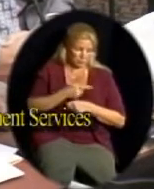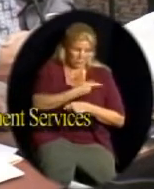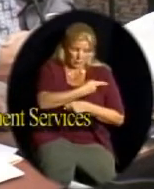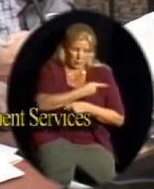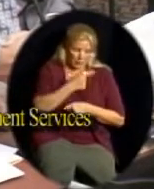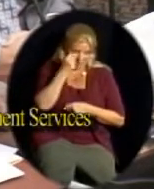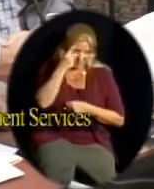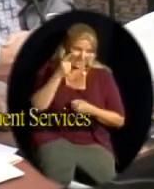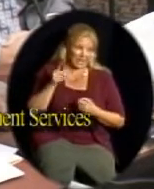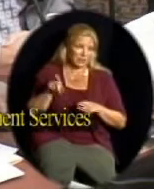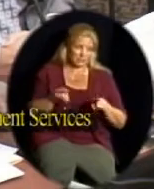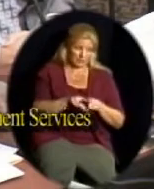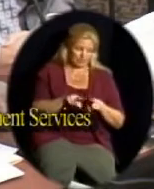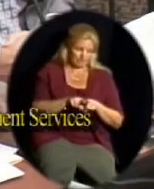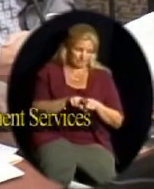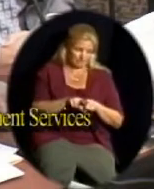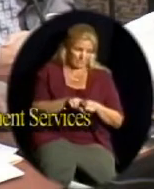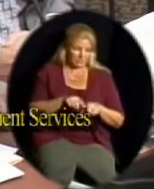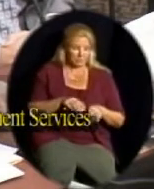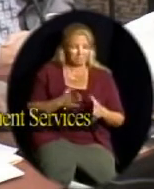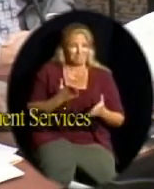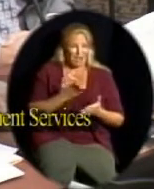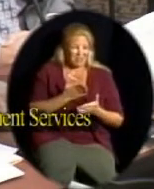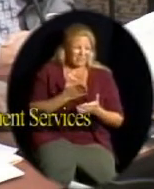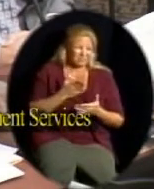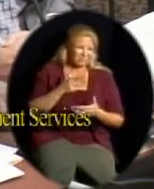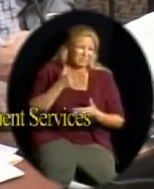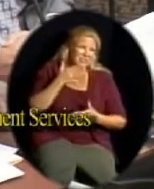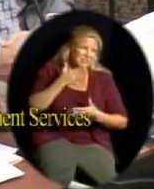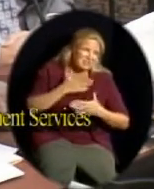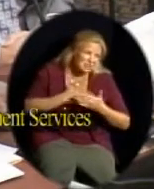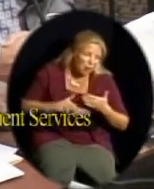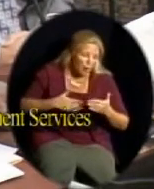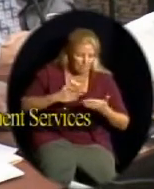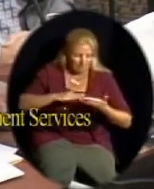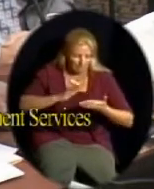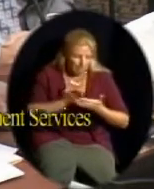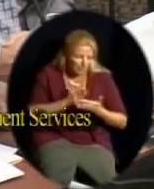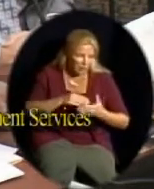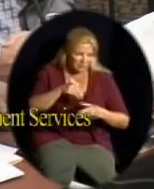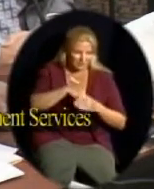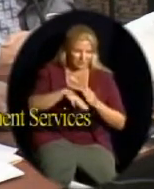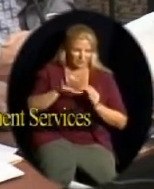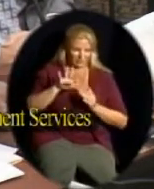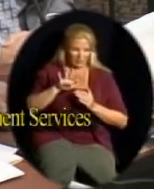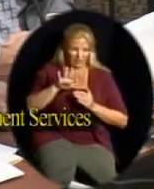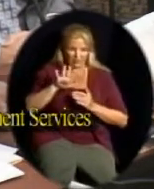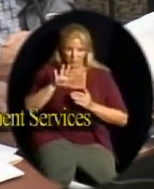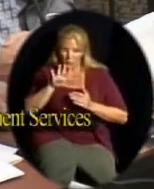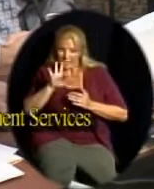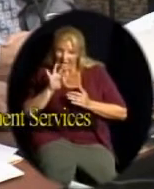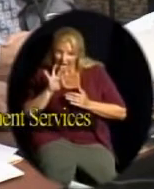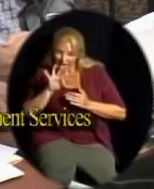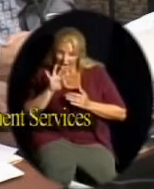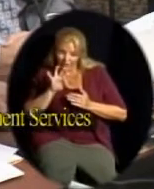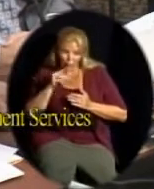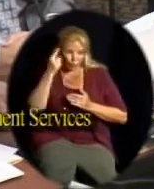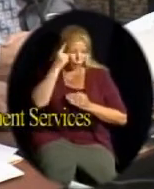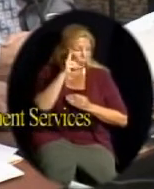because there's some pieces in 549 that are 1 year only, and we don't know if they're going to